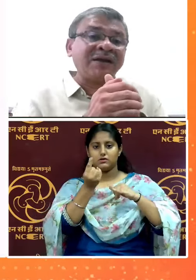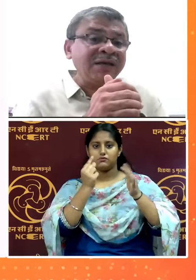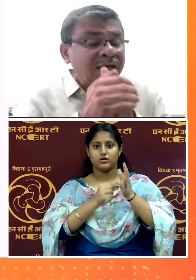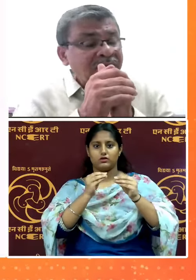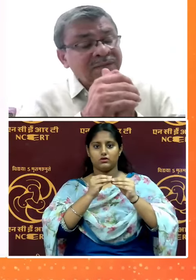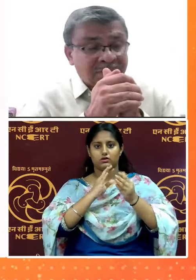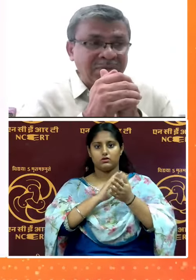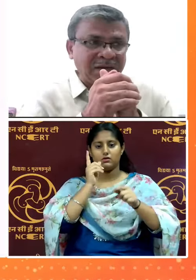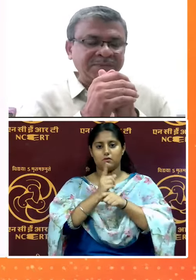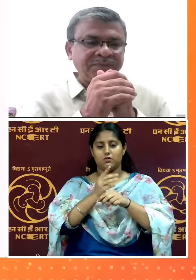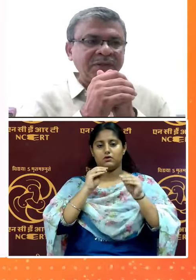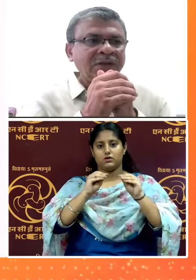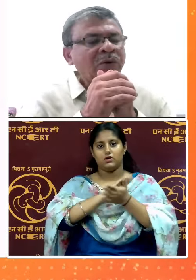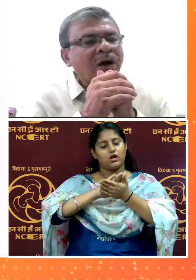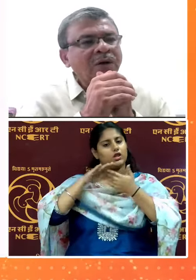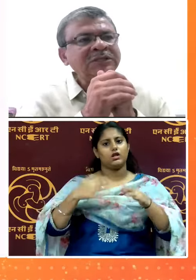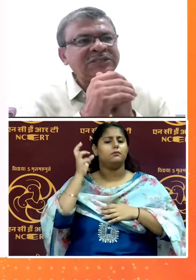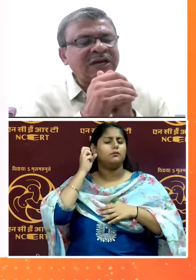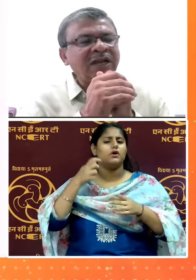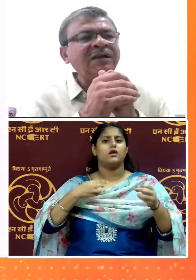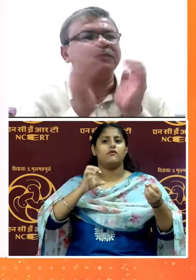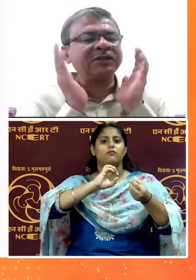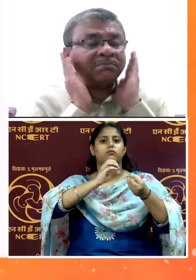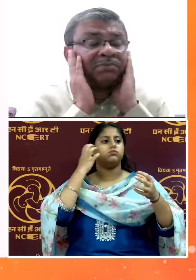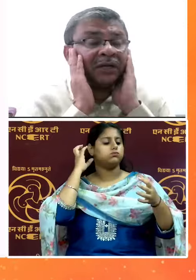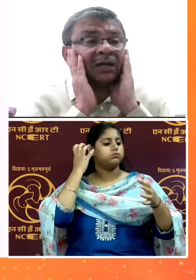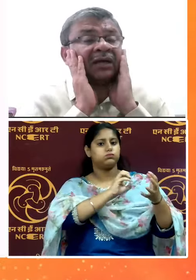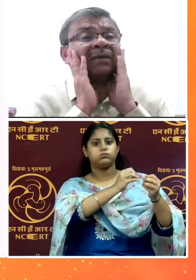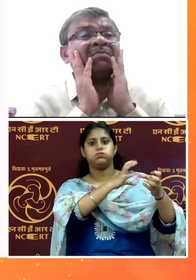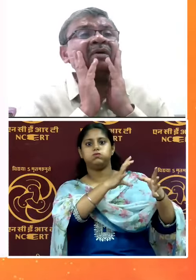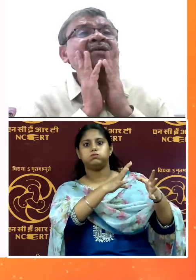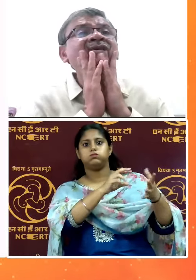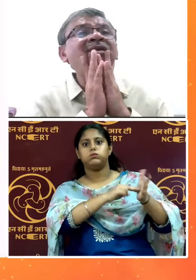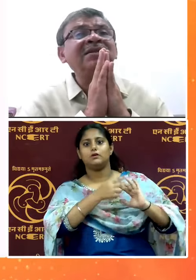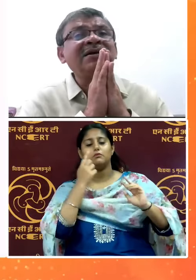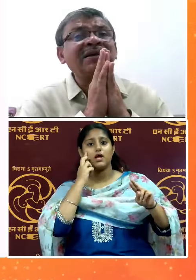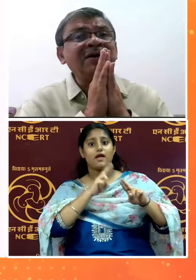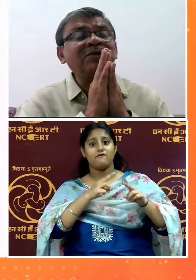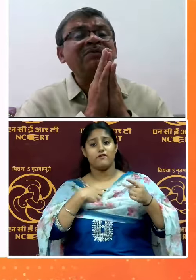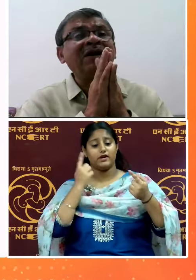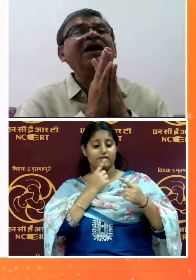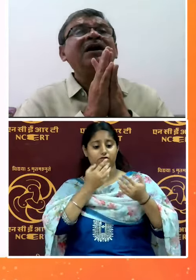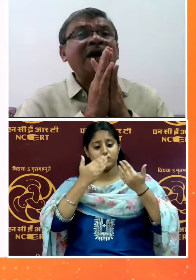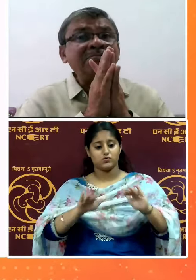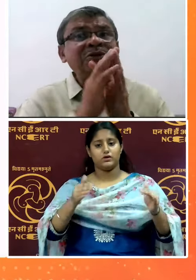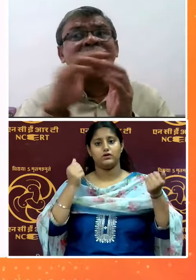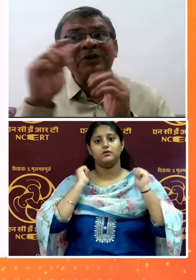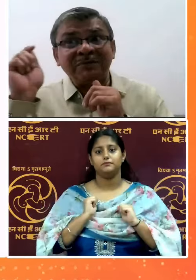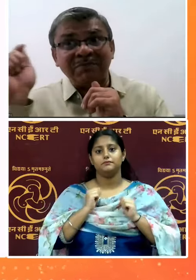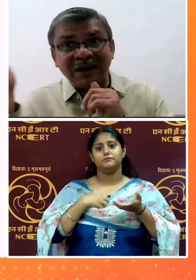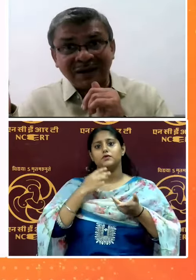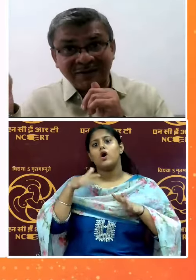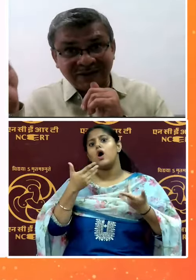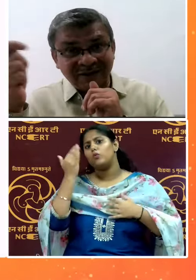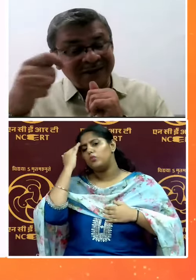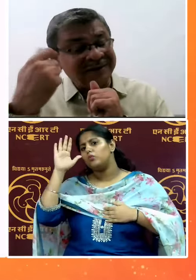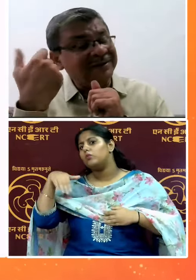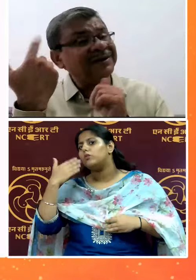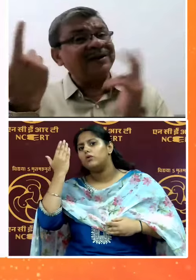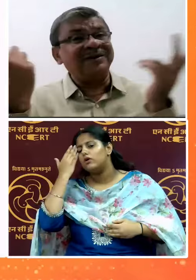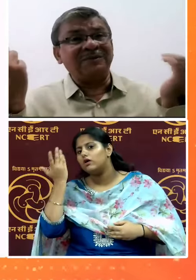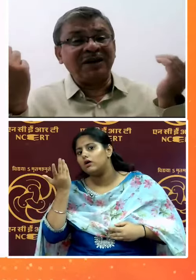by ringing the bell. Now, how the child with complete hearing impairment sitting in the classroom will come to know that the bell has